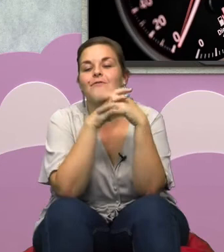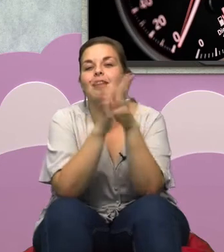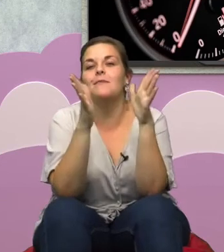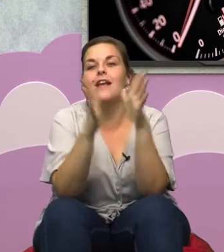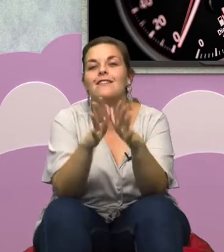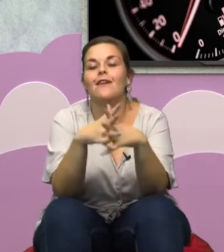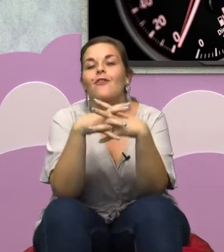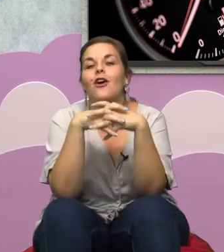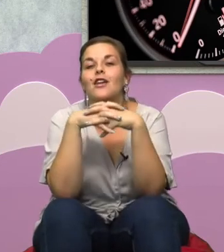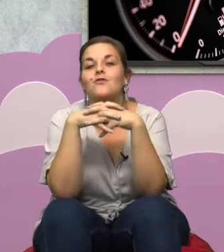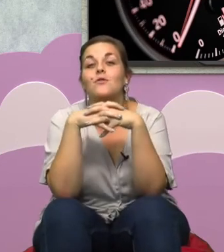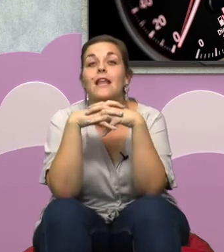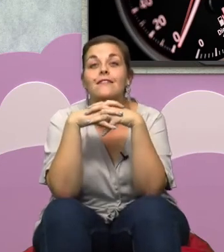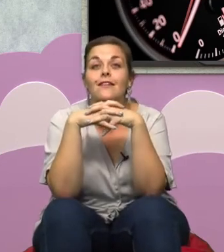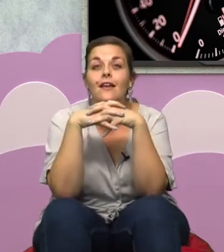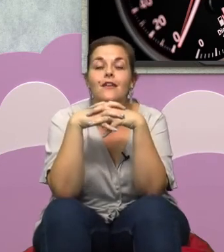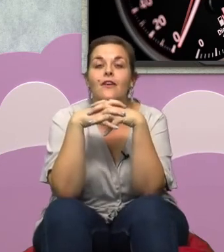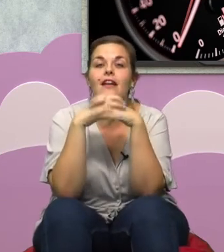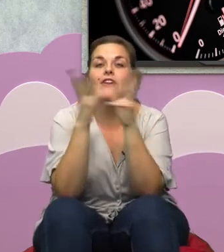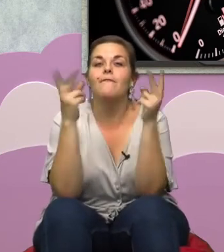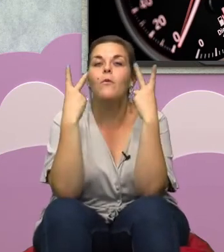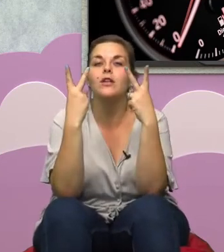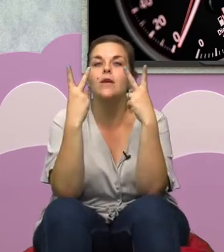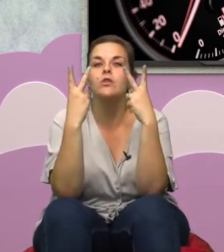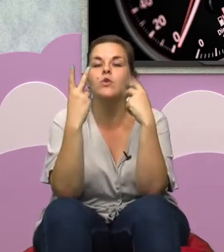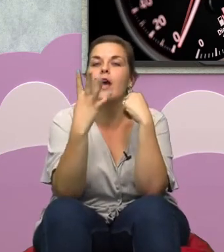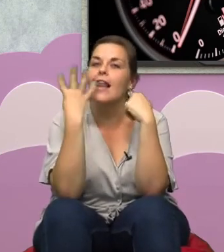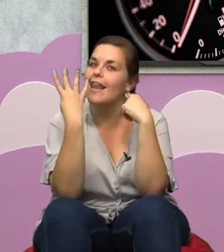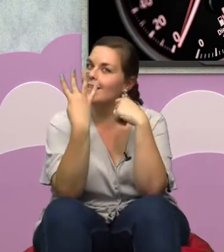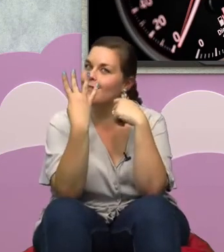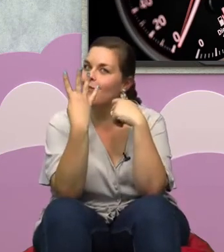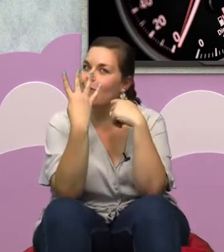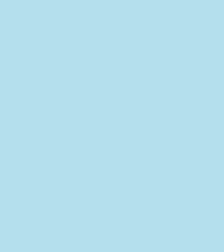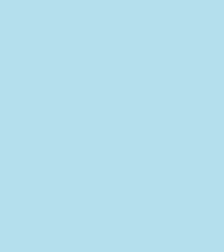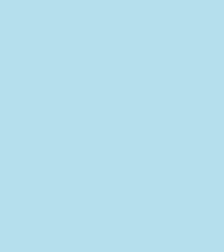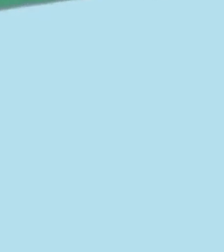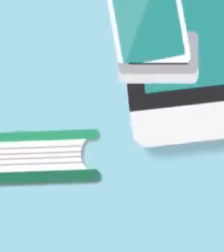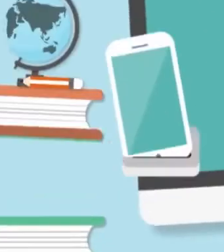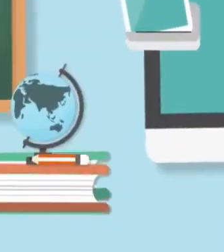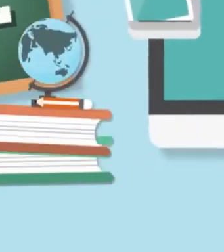activity friends but now it's time for our online school lesson so get ready for week 22 lesson 4